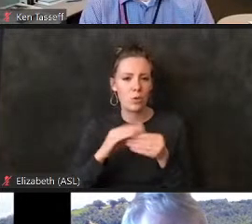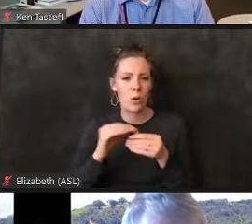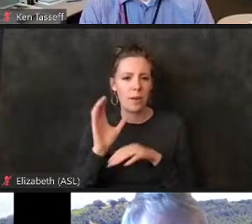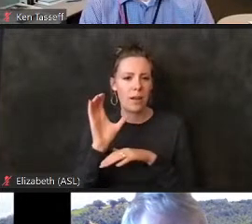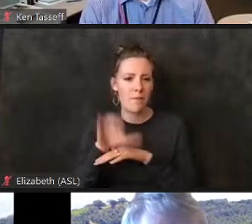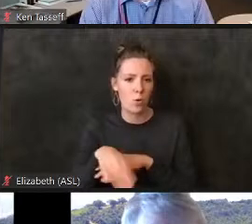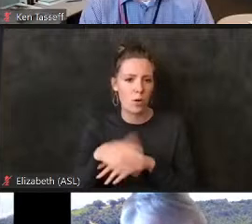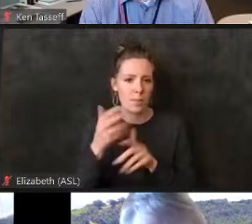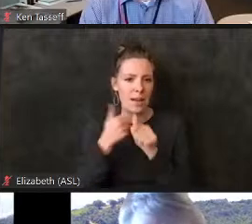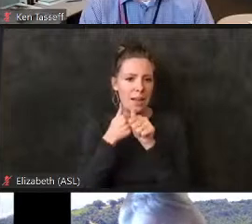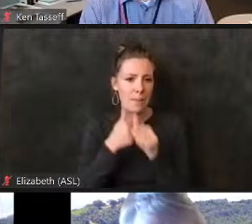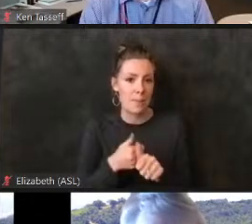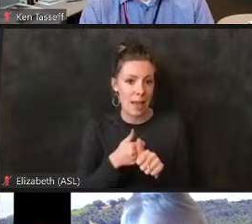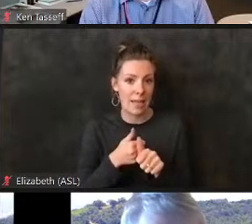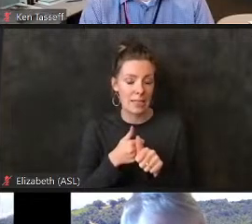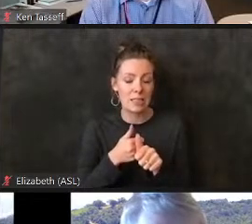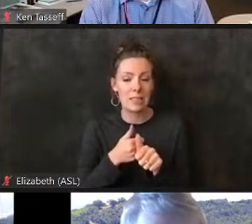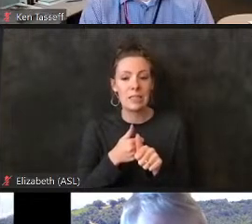compliance.